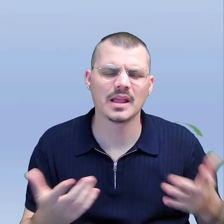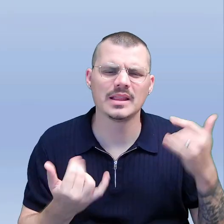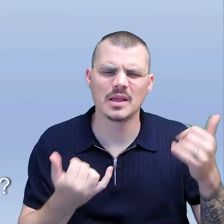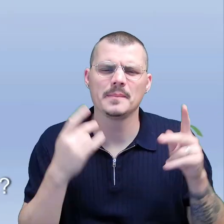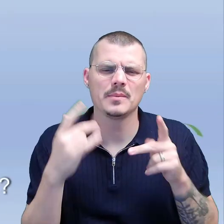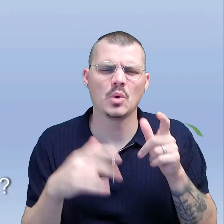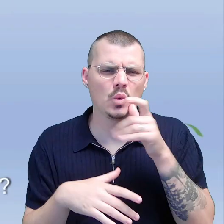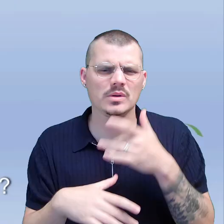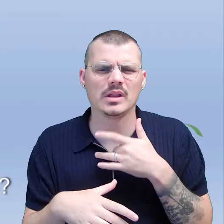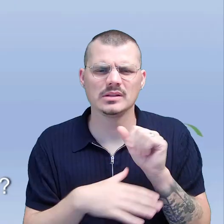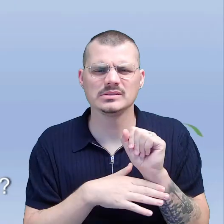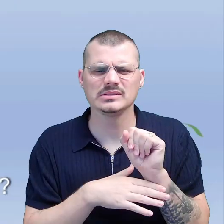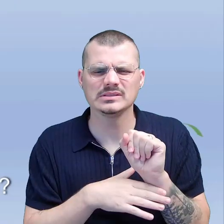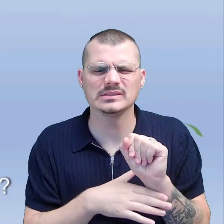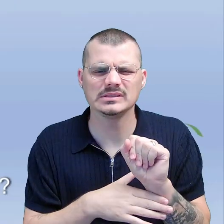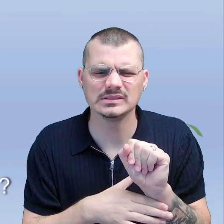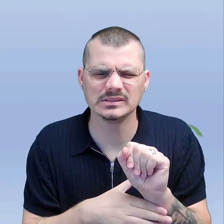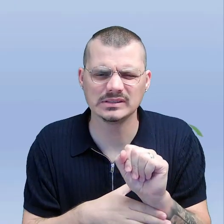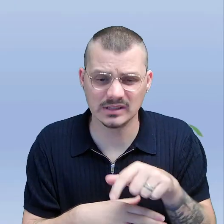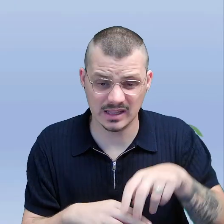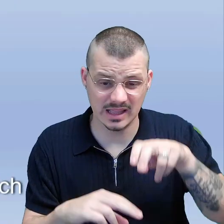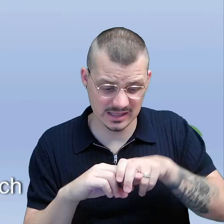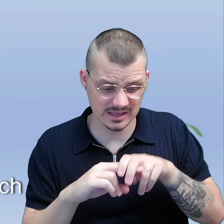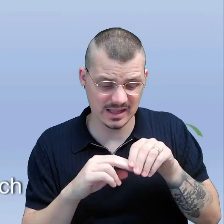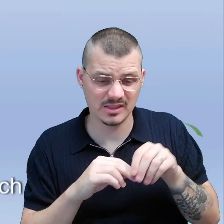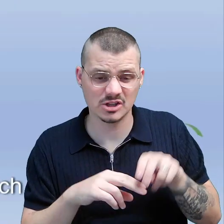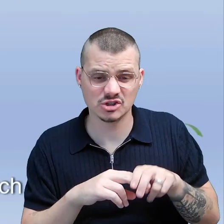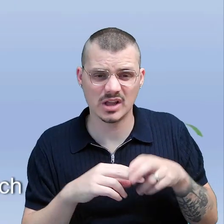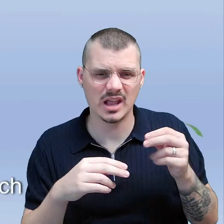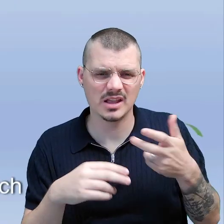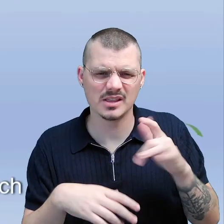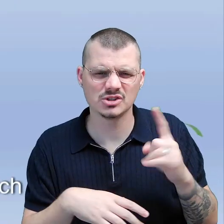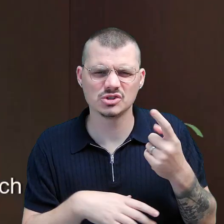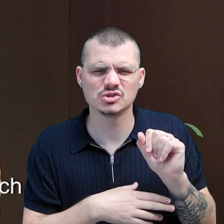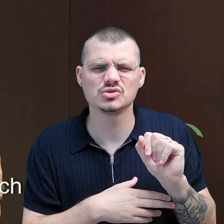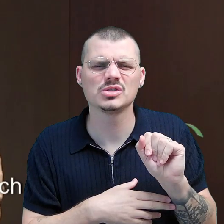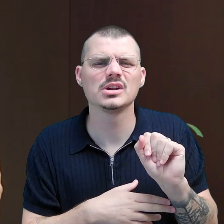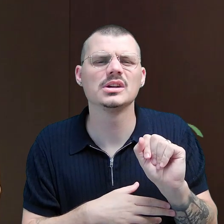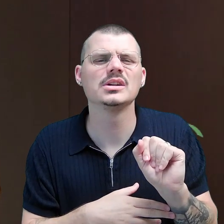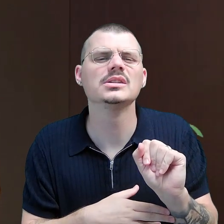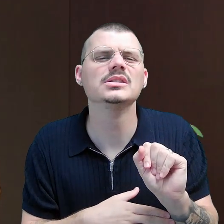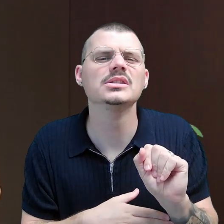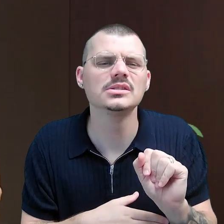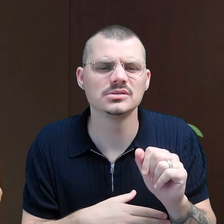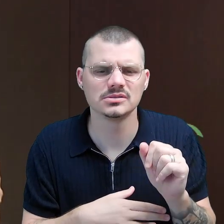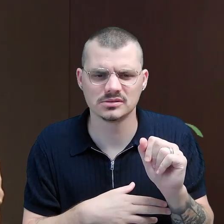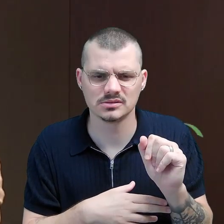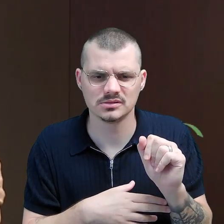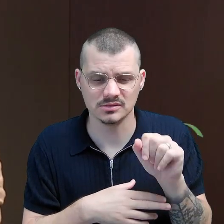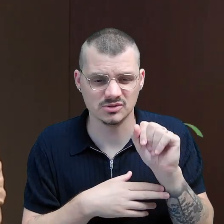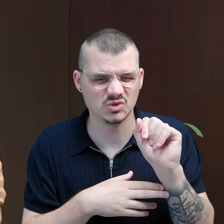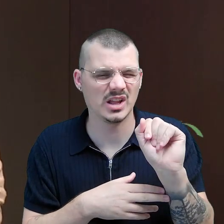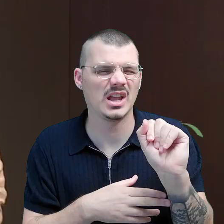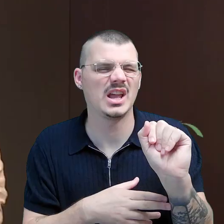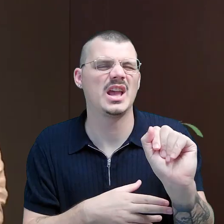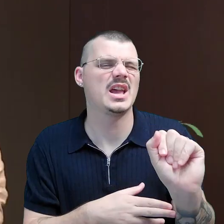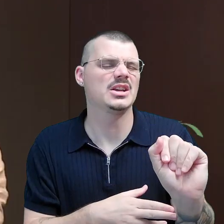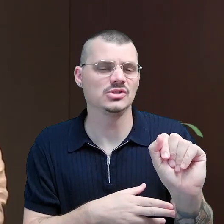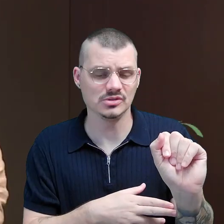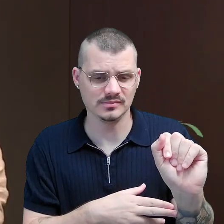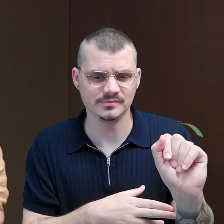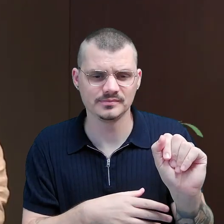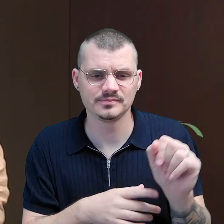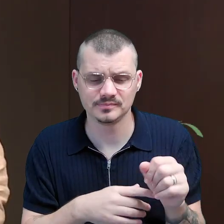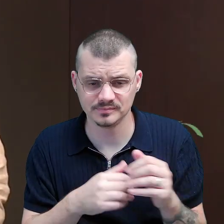So how about people that stretch forward? They're seated in a chair and they stretch forward like this,